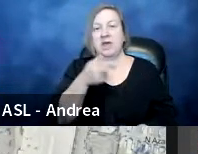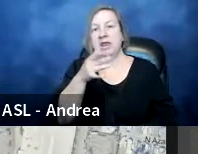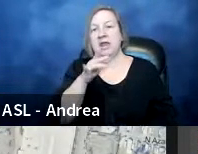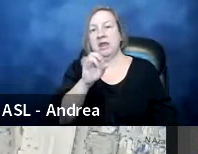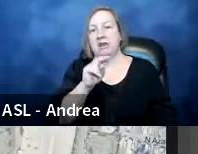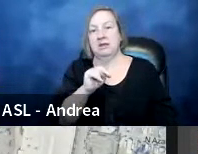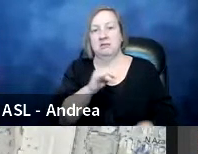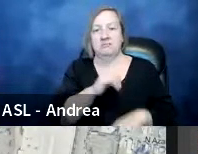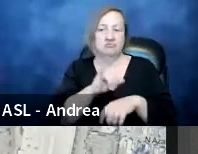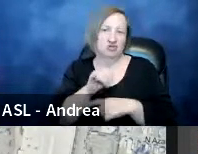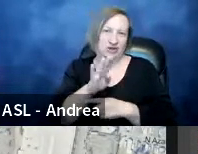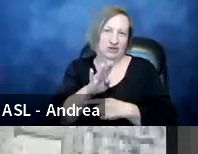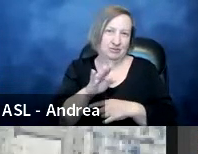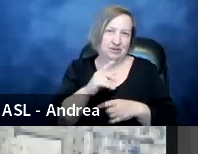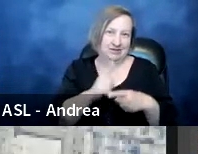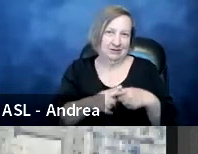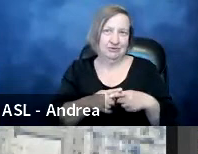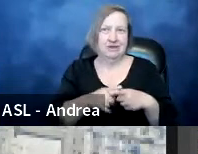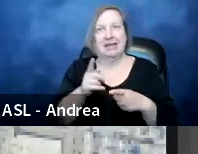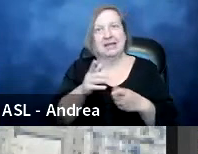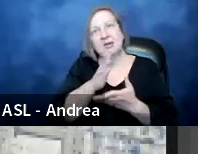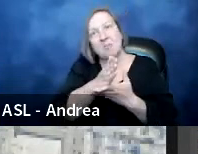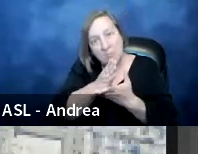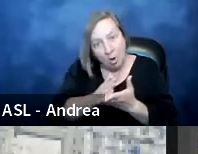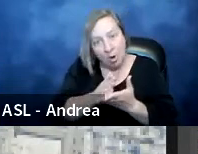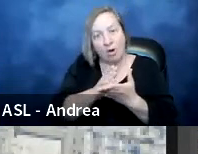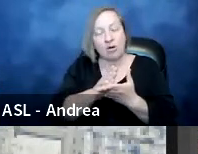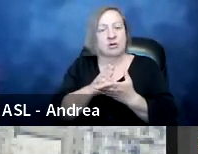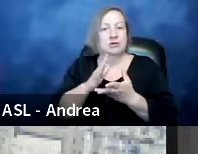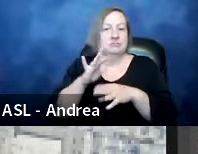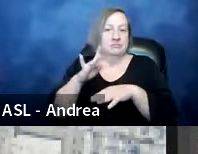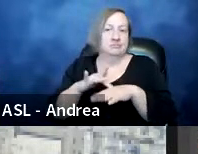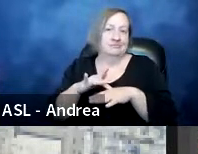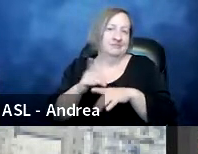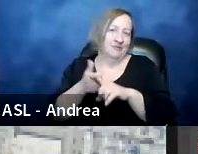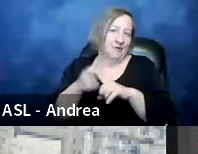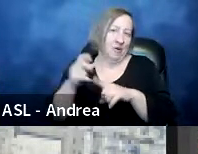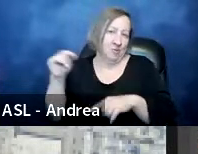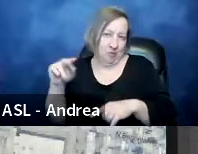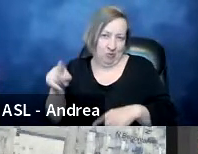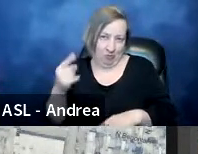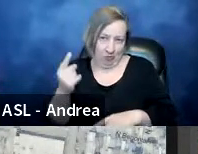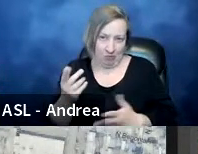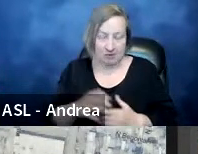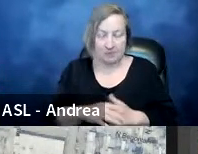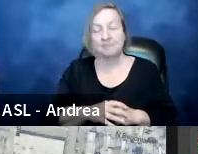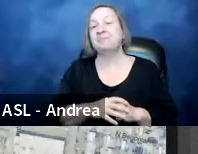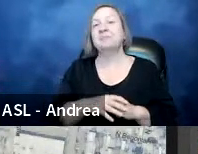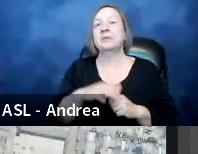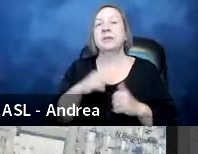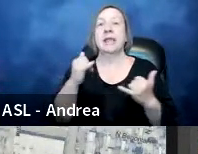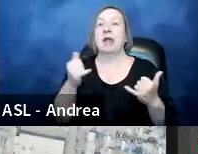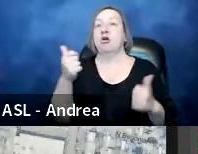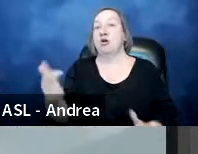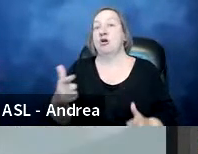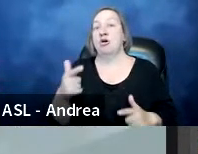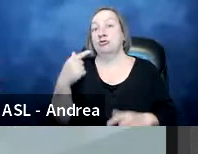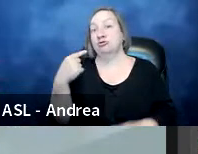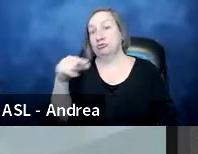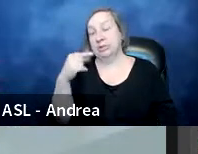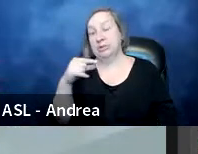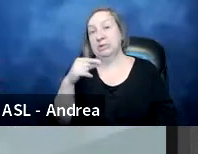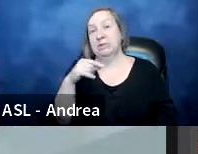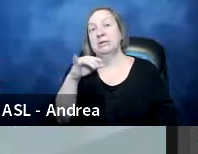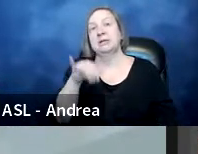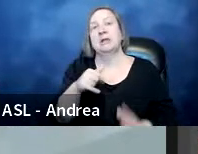interchange, which is a partial interchange. The thing I want to point out, all of the green areas are improvements